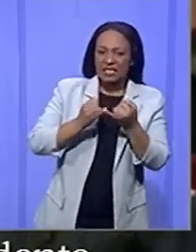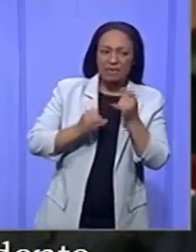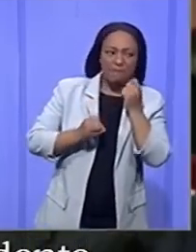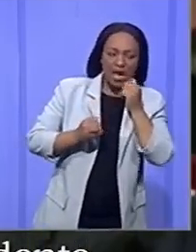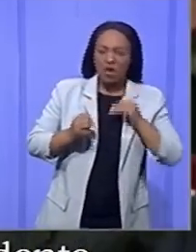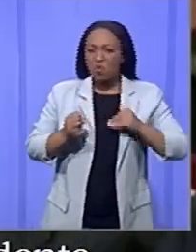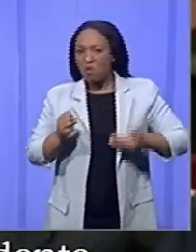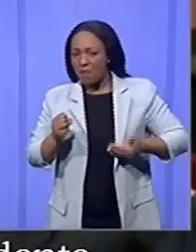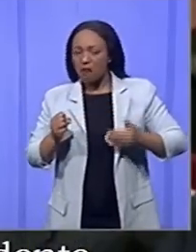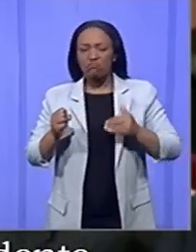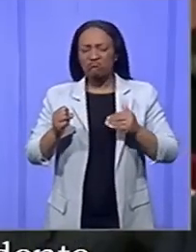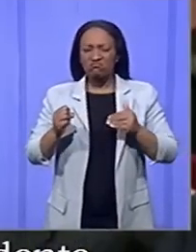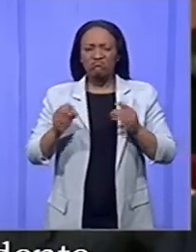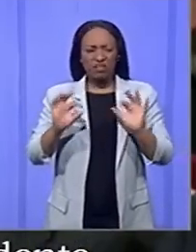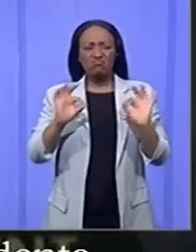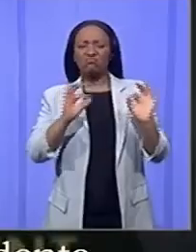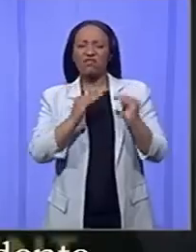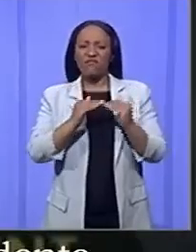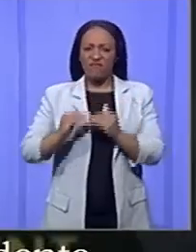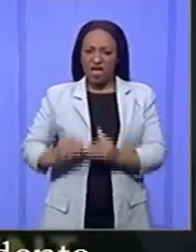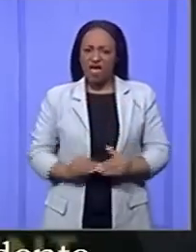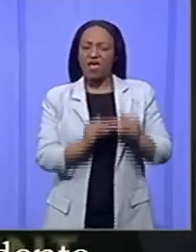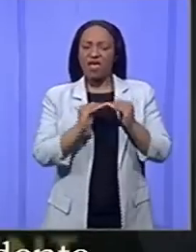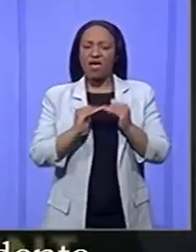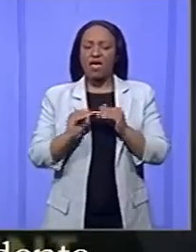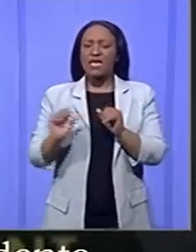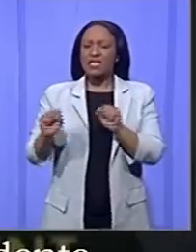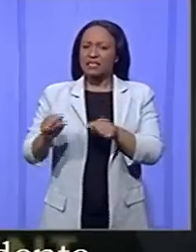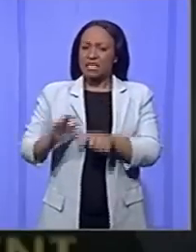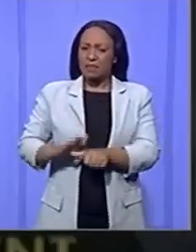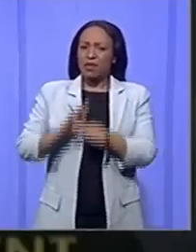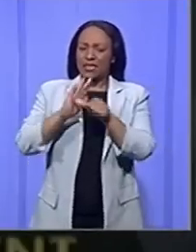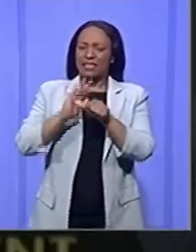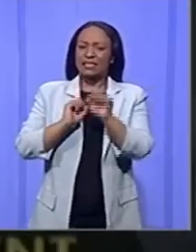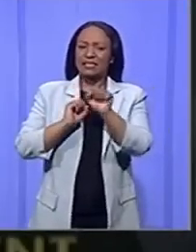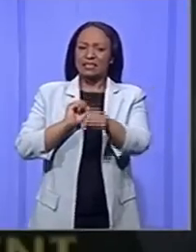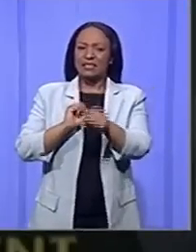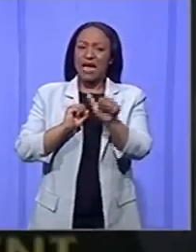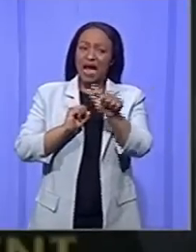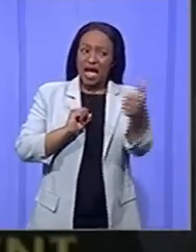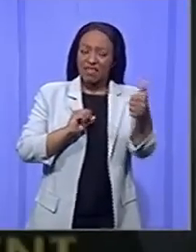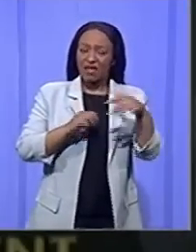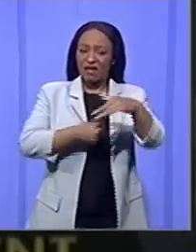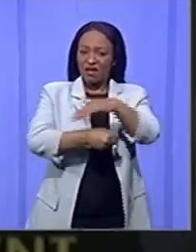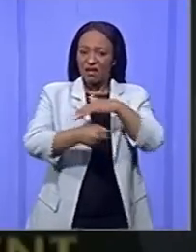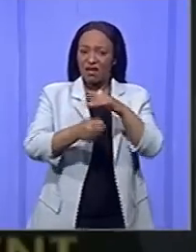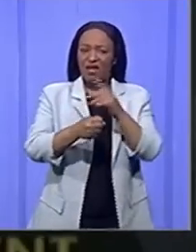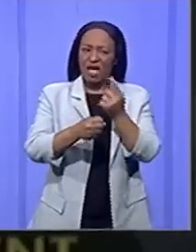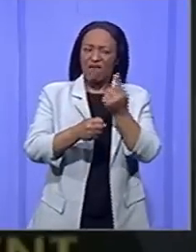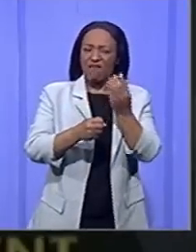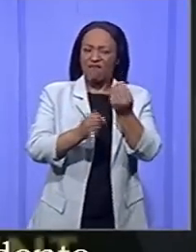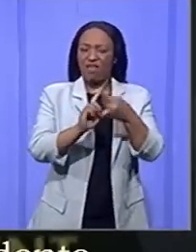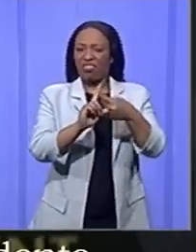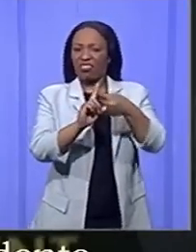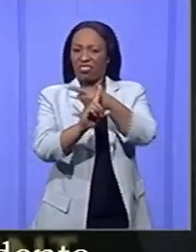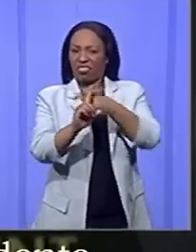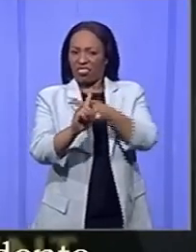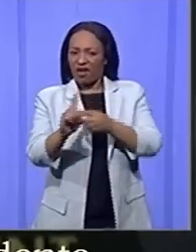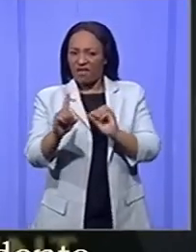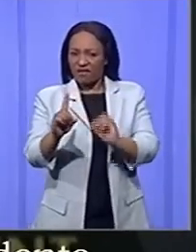It is important to acknowledge that there are still some areas of divergence that require attention. This is a natural feature of